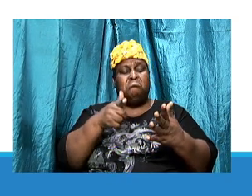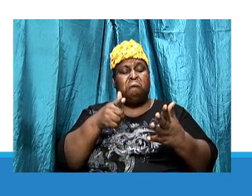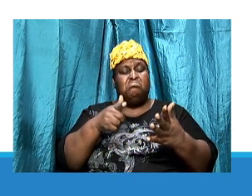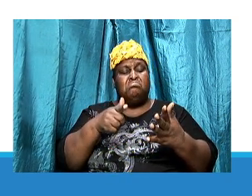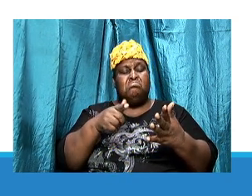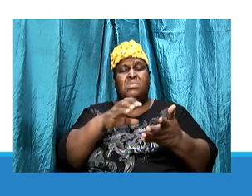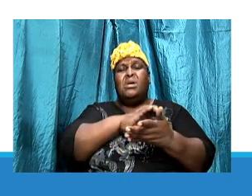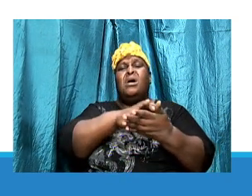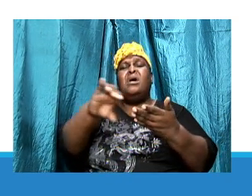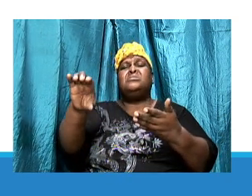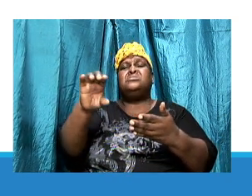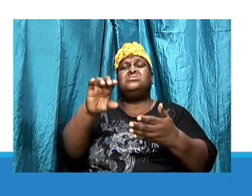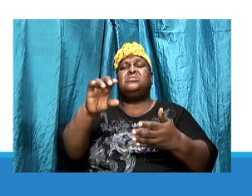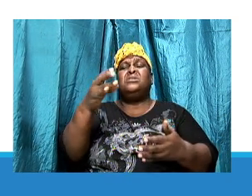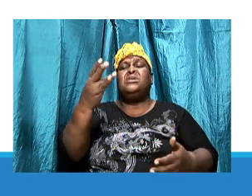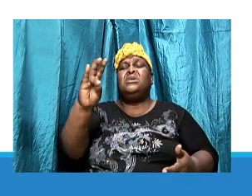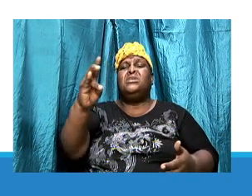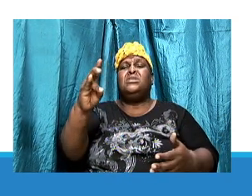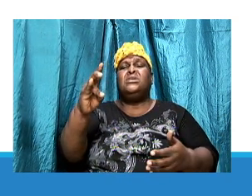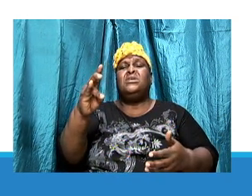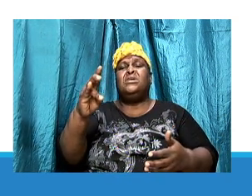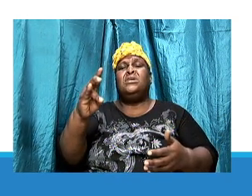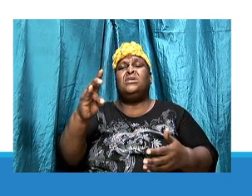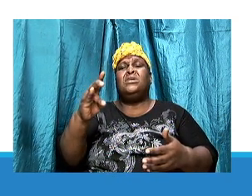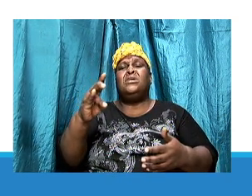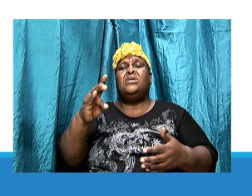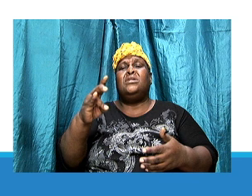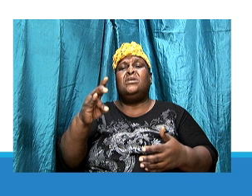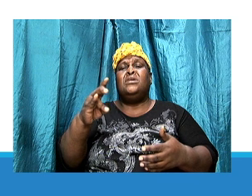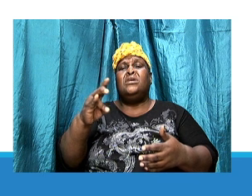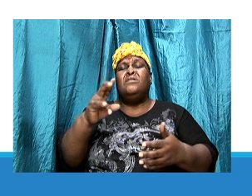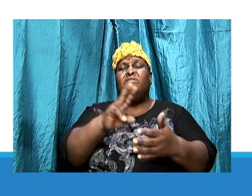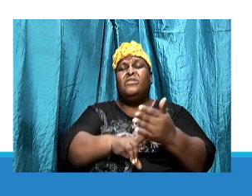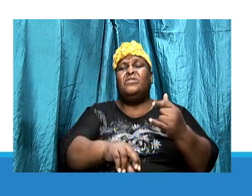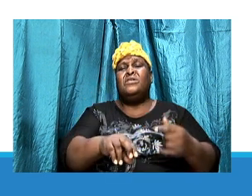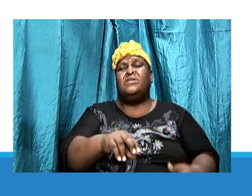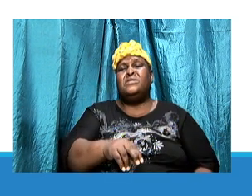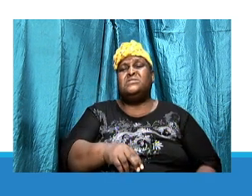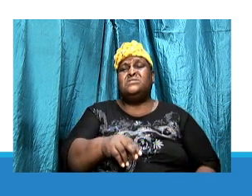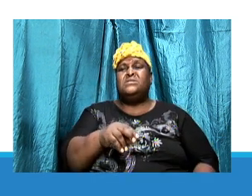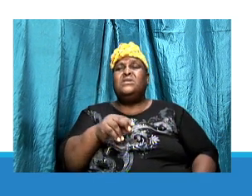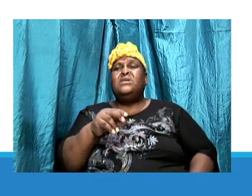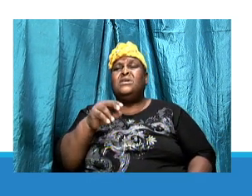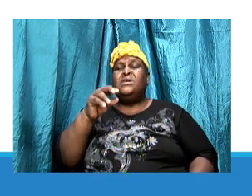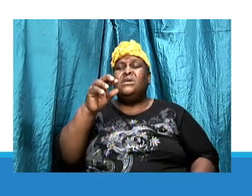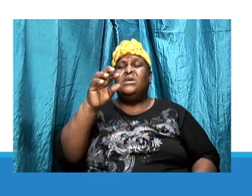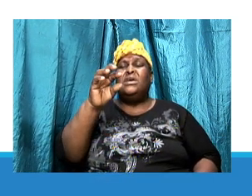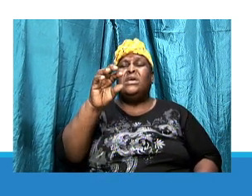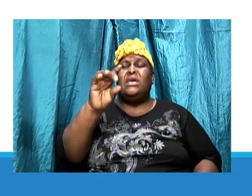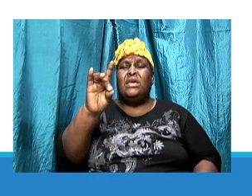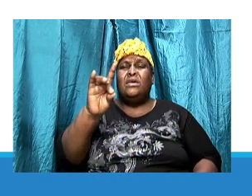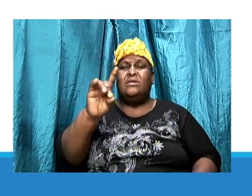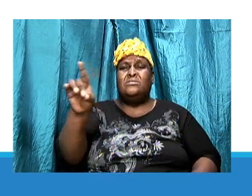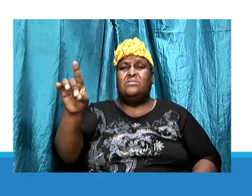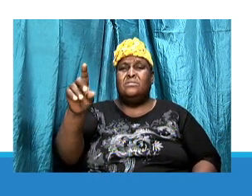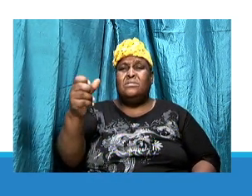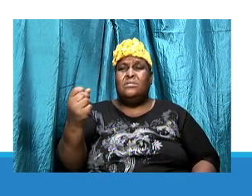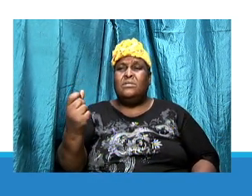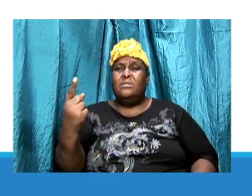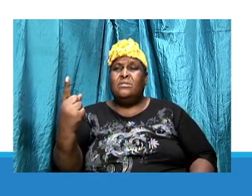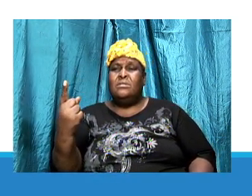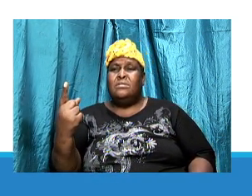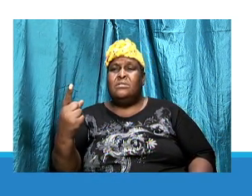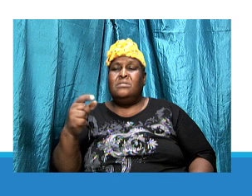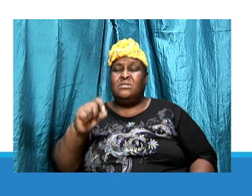8 to 11. So this is Paul, and he was giving his testimony that while he was, you